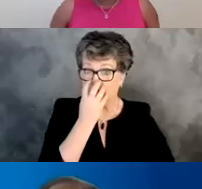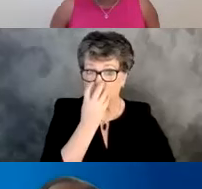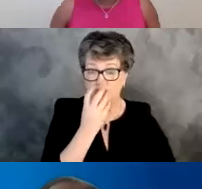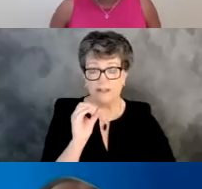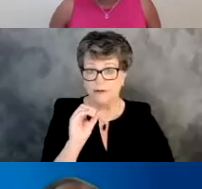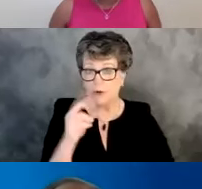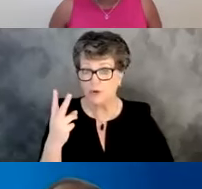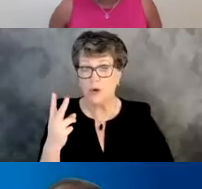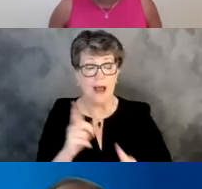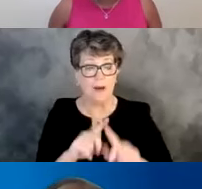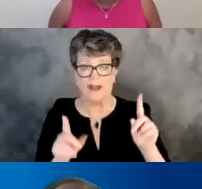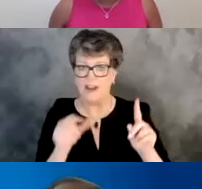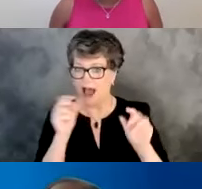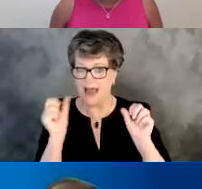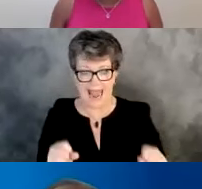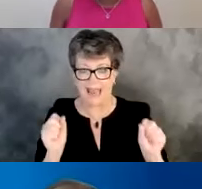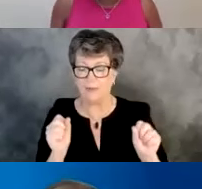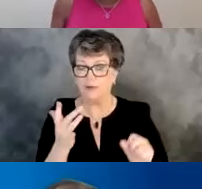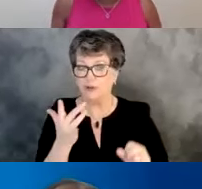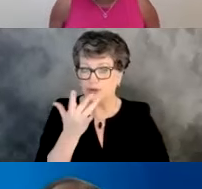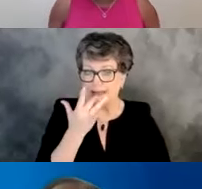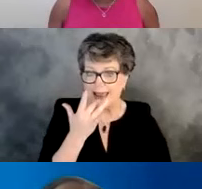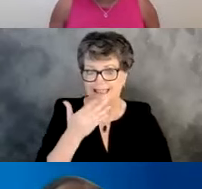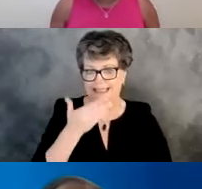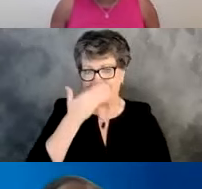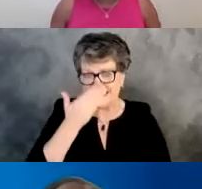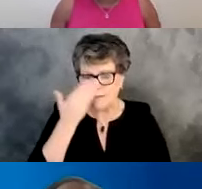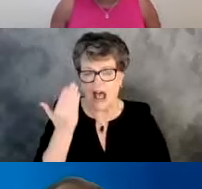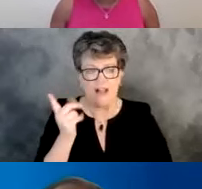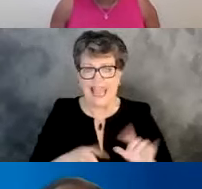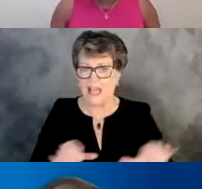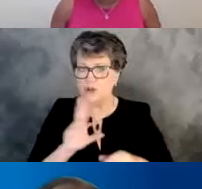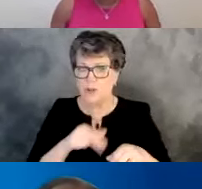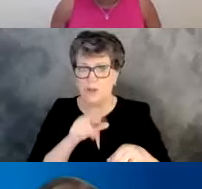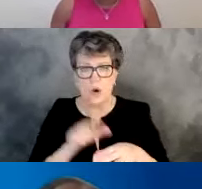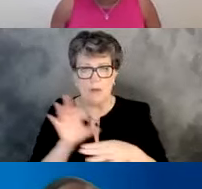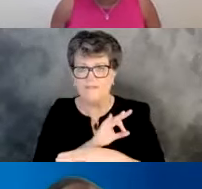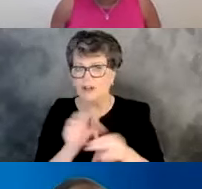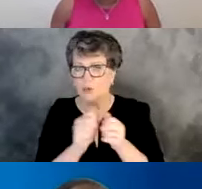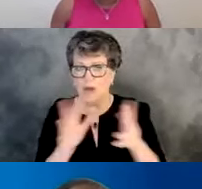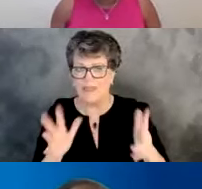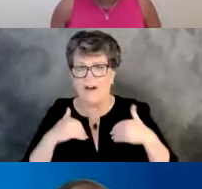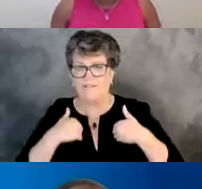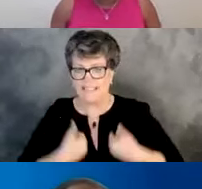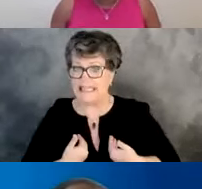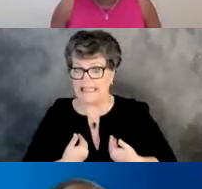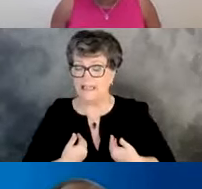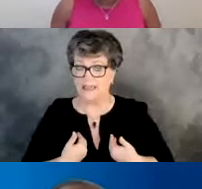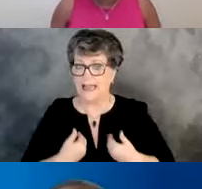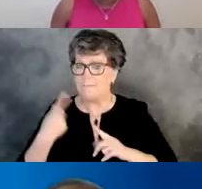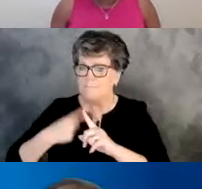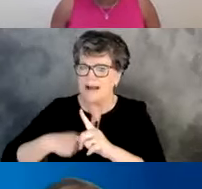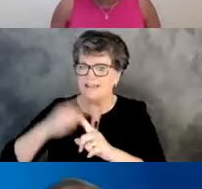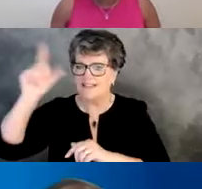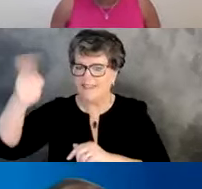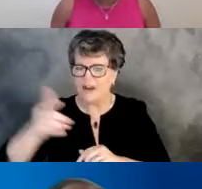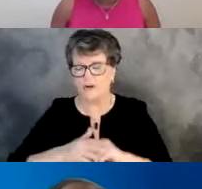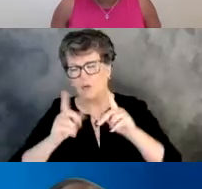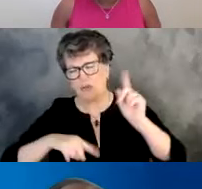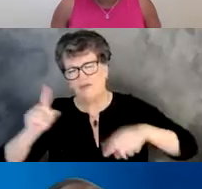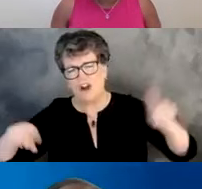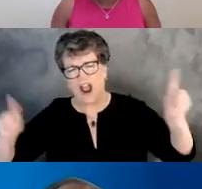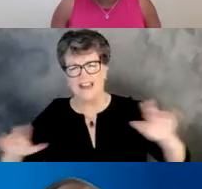not able to taste, smell, still not able to do their normal functions without fatigue. So there's a wide variety in how